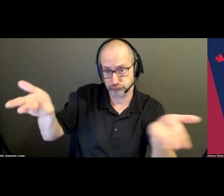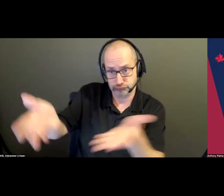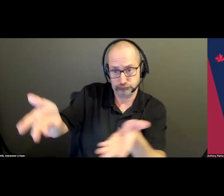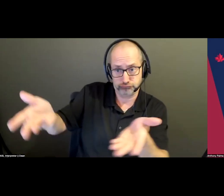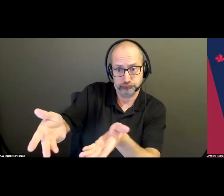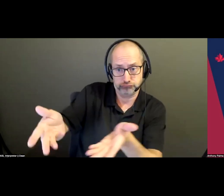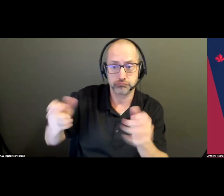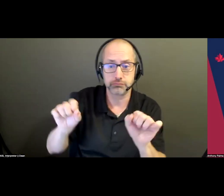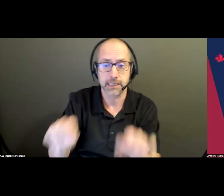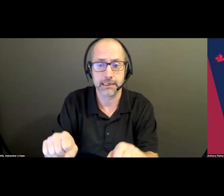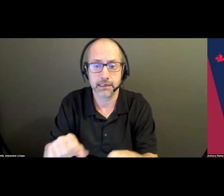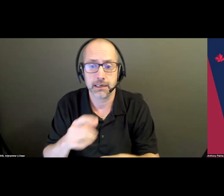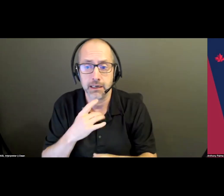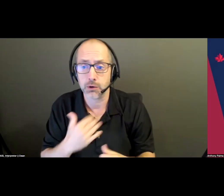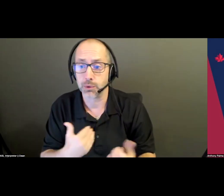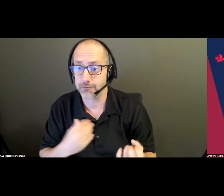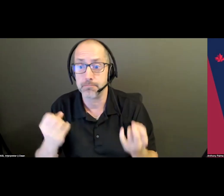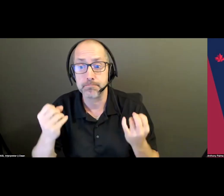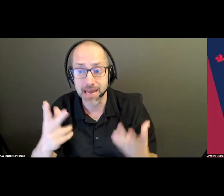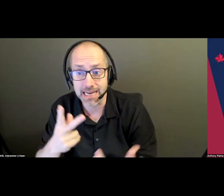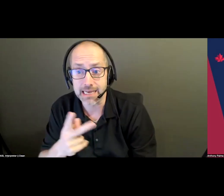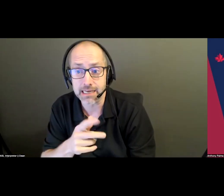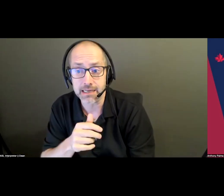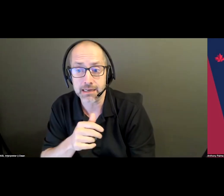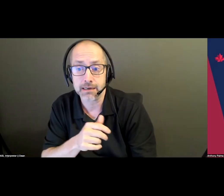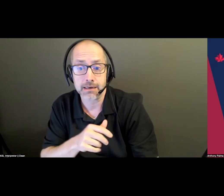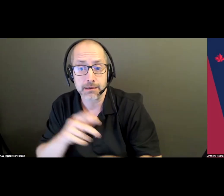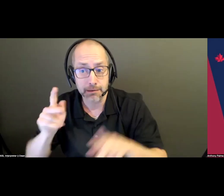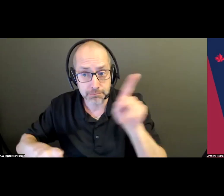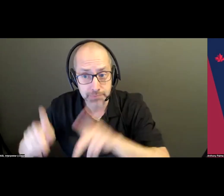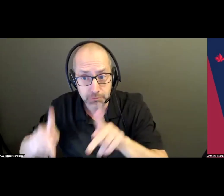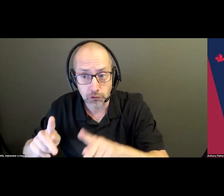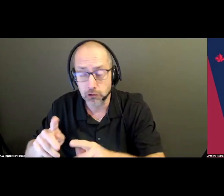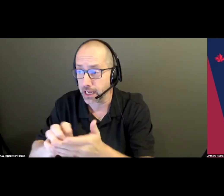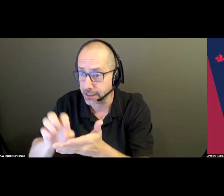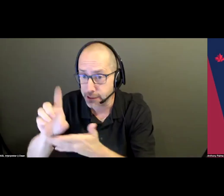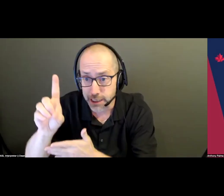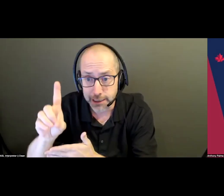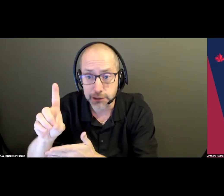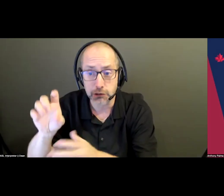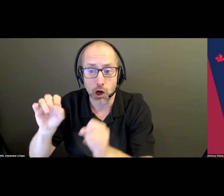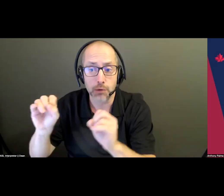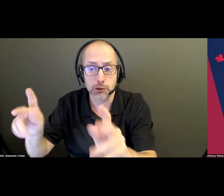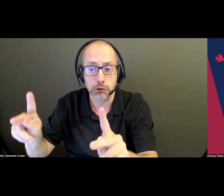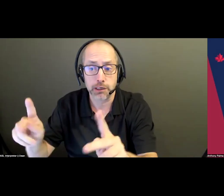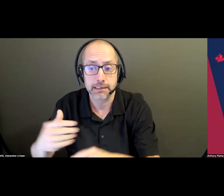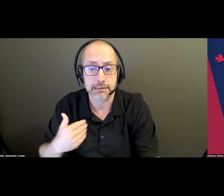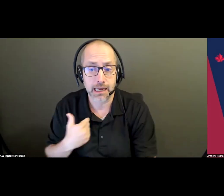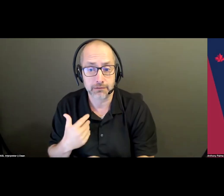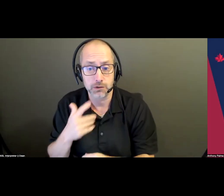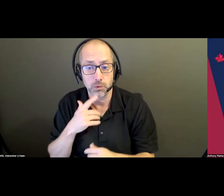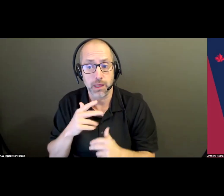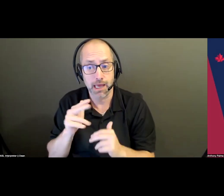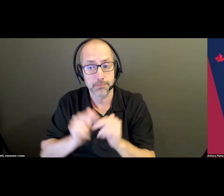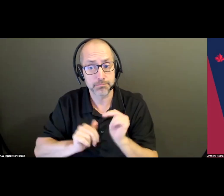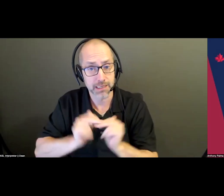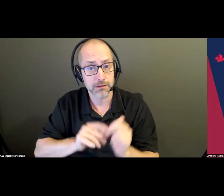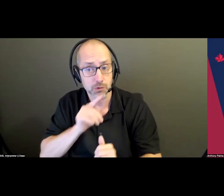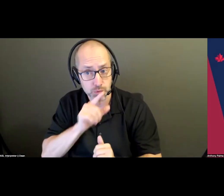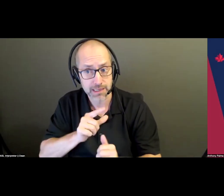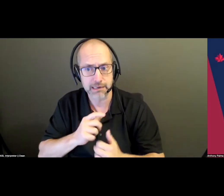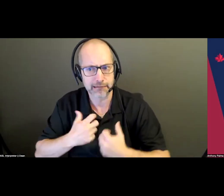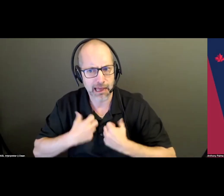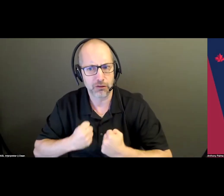of patient populations and educational opportunities. This helps build a really healthy